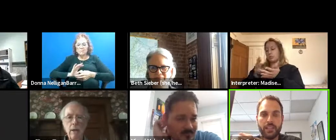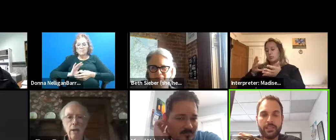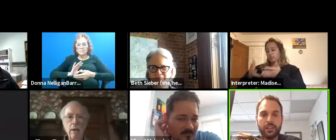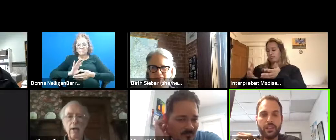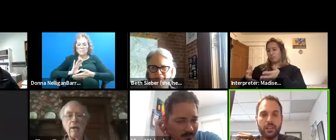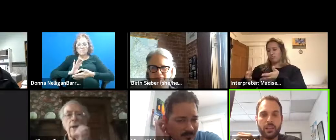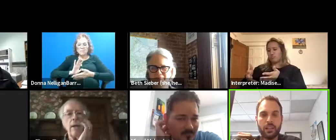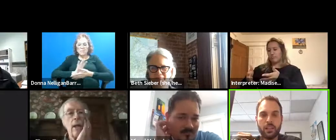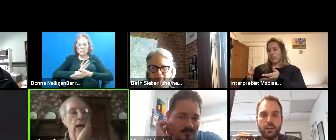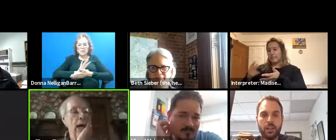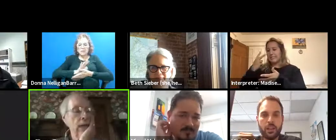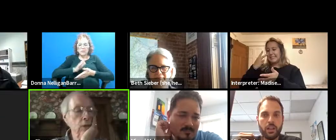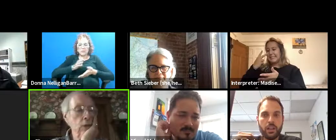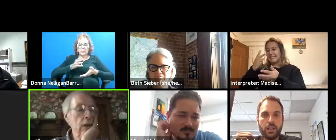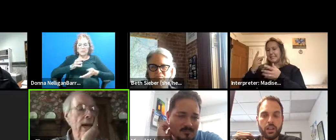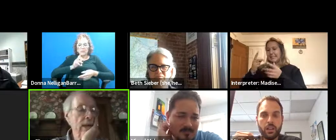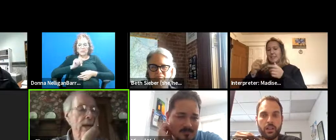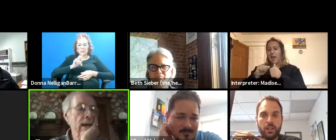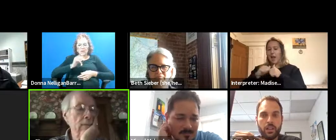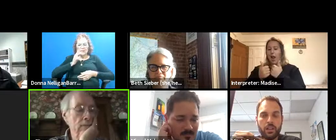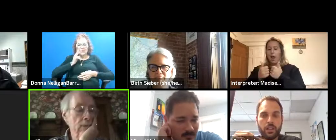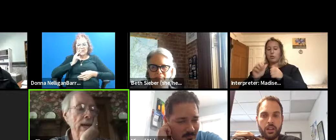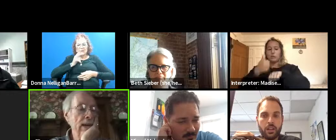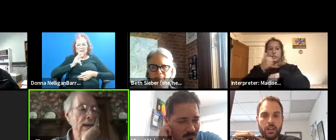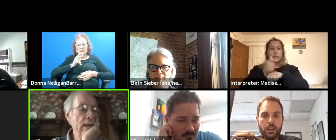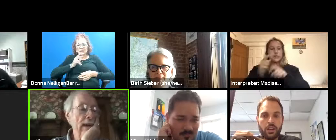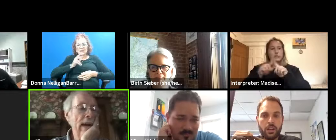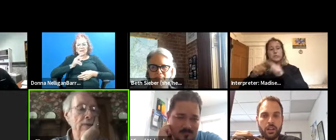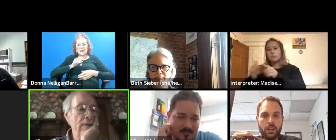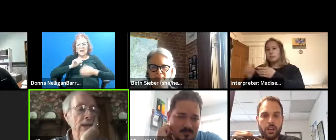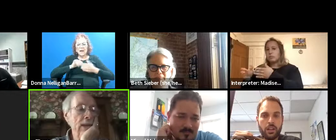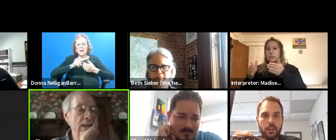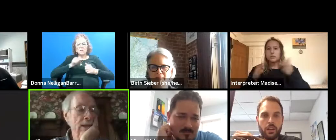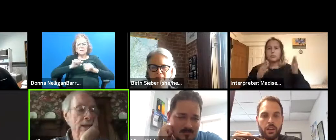place for that this year? I can do that.